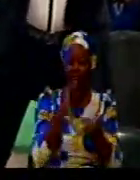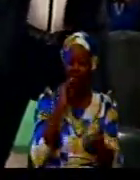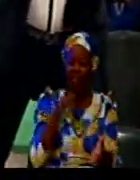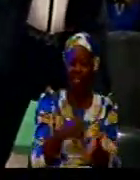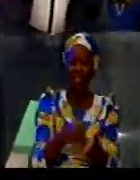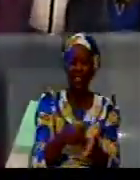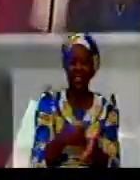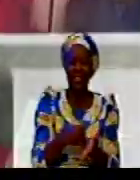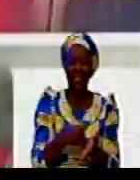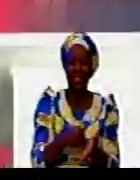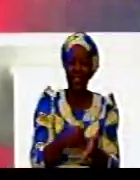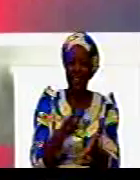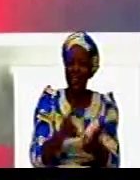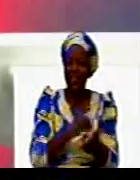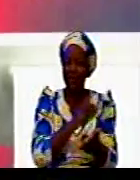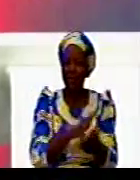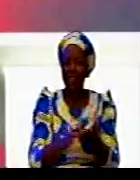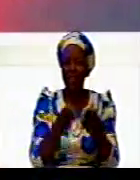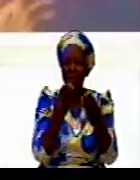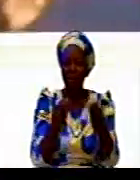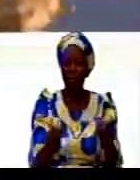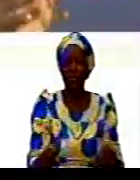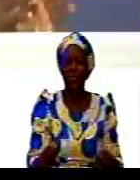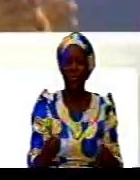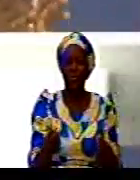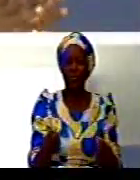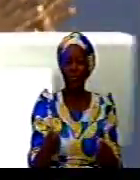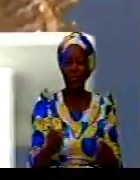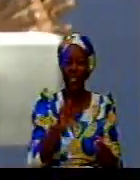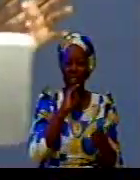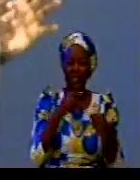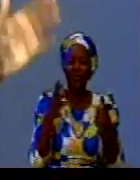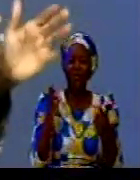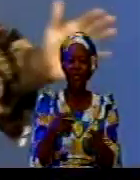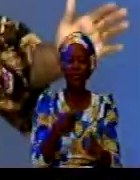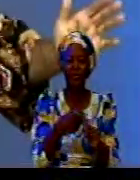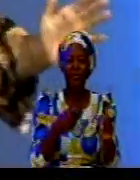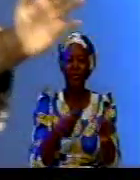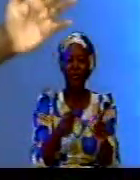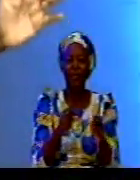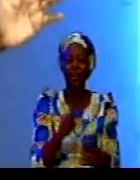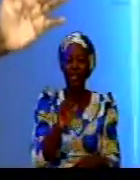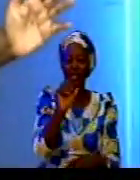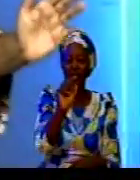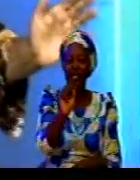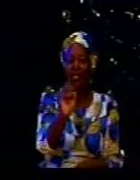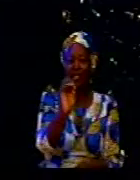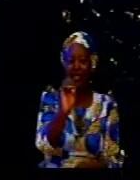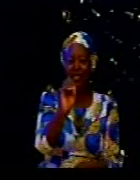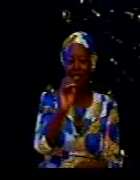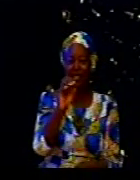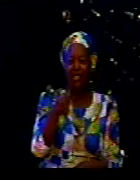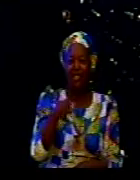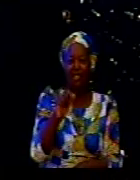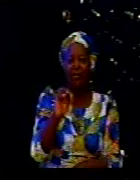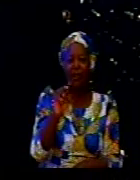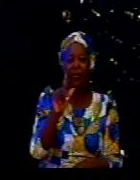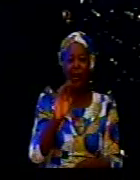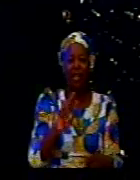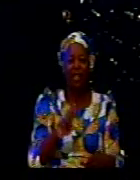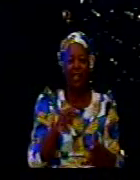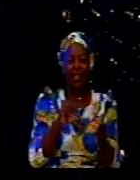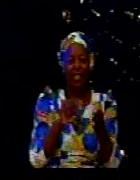Now you may wonder, how is it divine solution is going